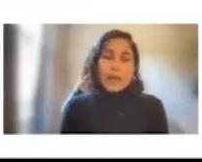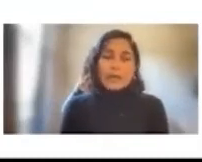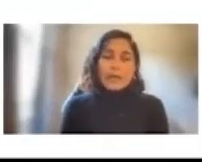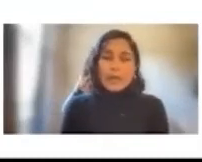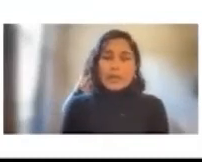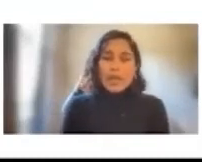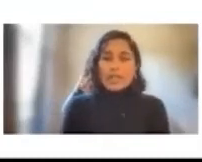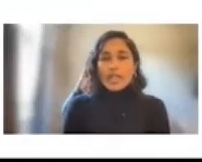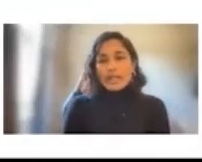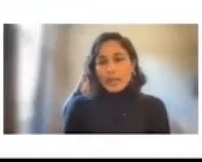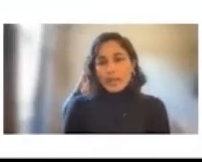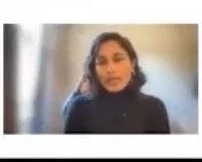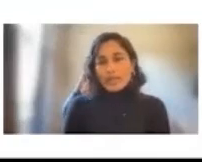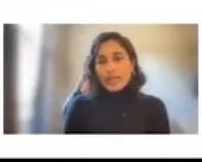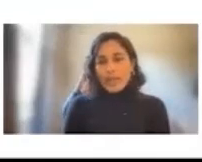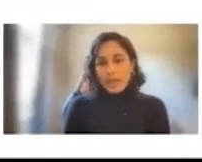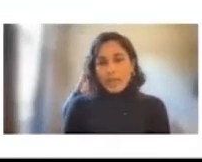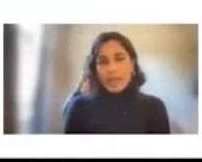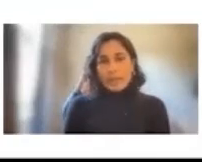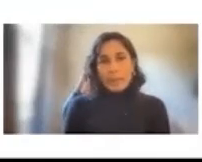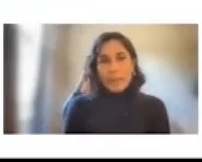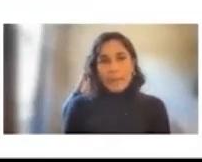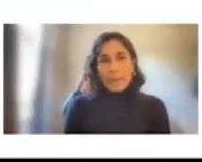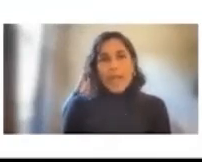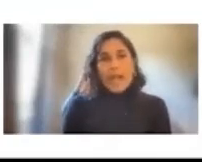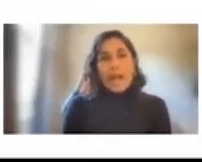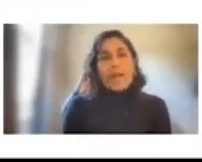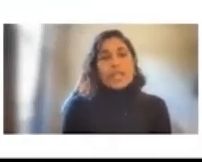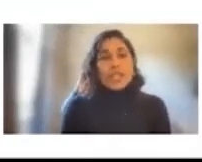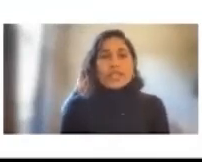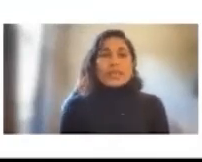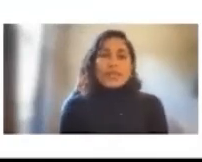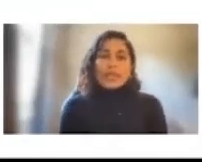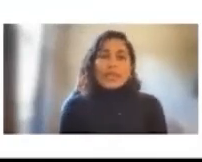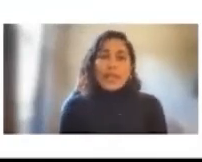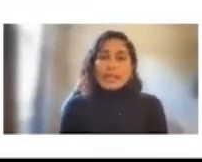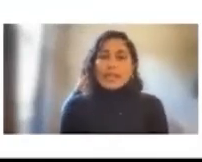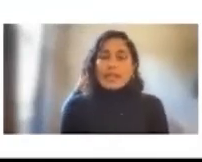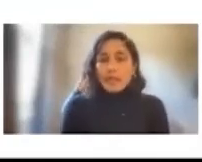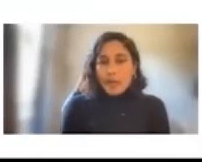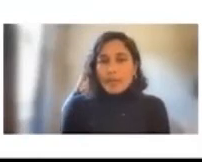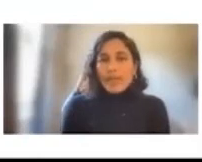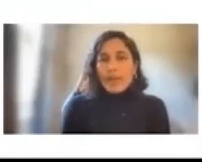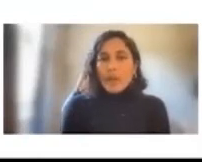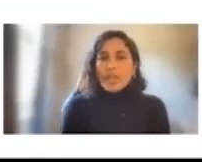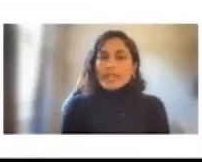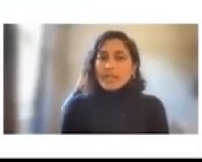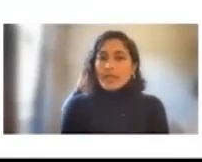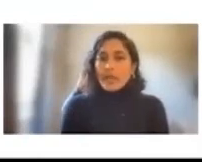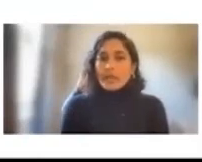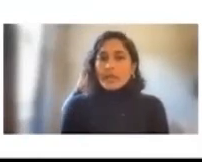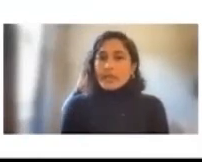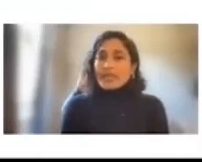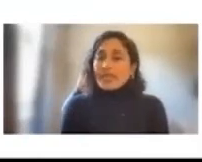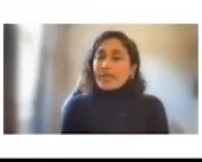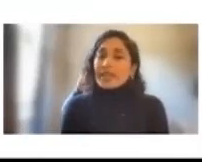nominate heroin to be the drug injected the most often in the last month. Our adjusted regression analysis confirmed that older injecting